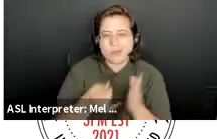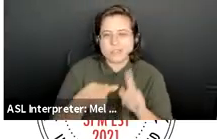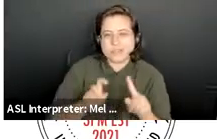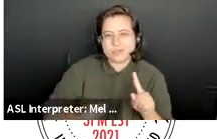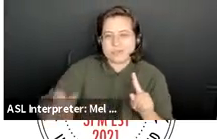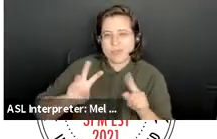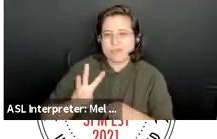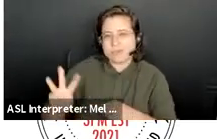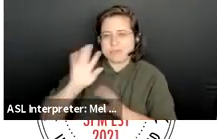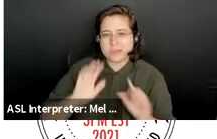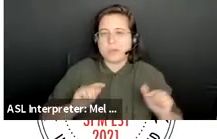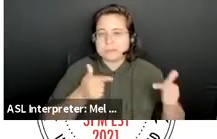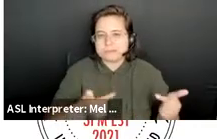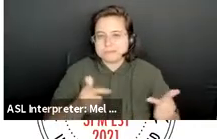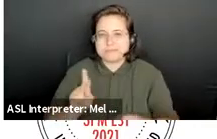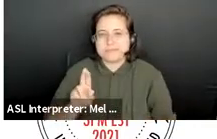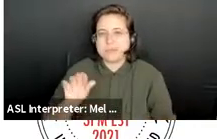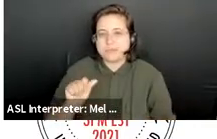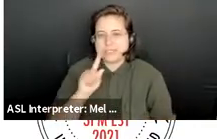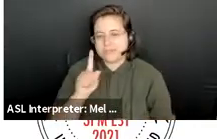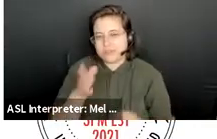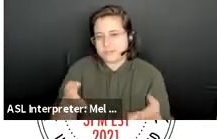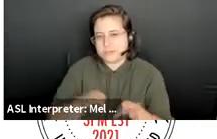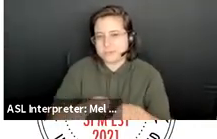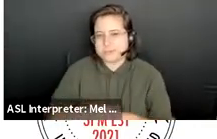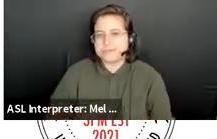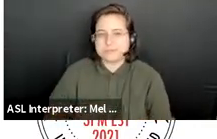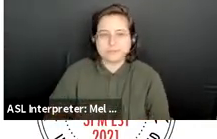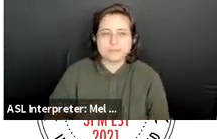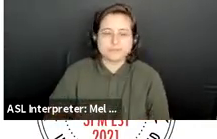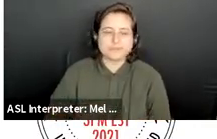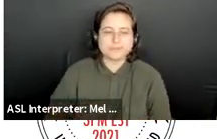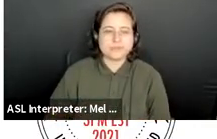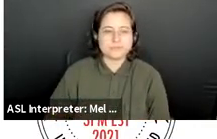turn this right back over to Krista for a conclusion.